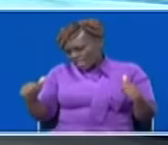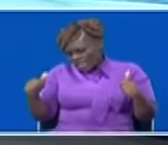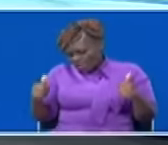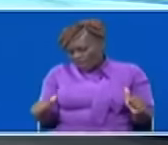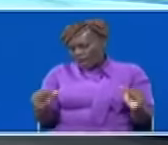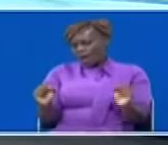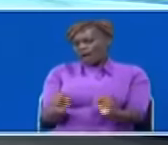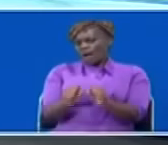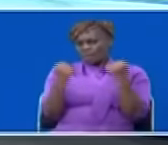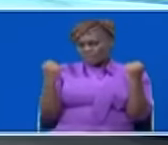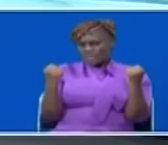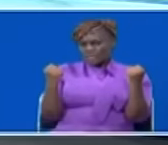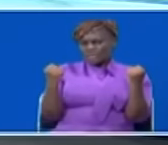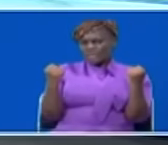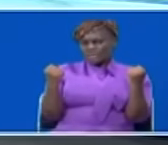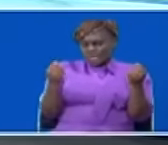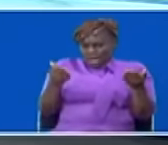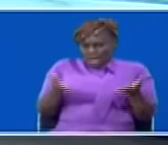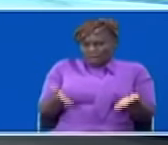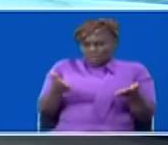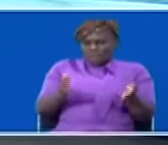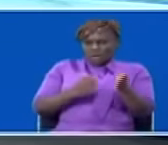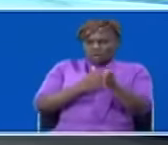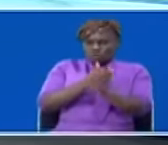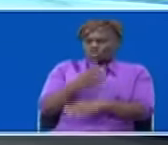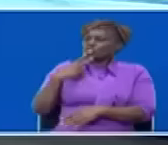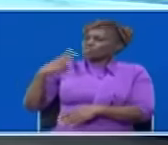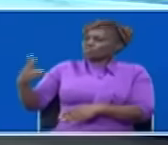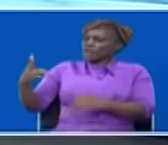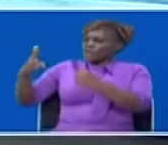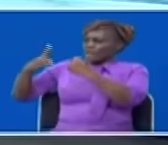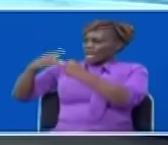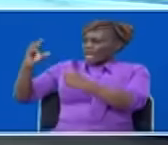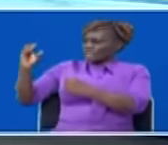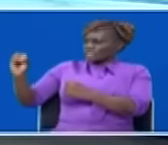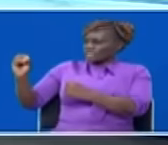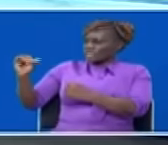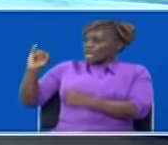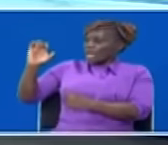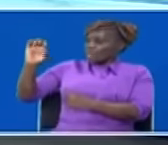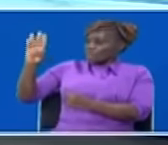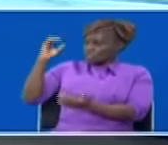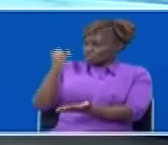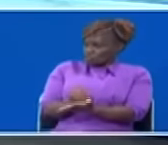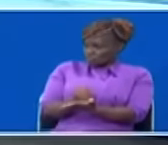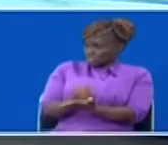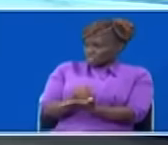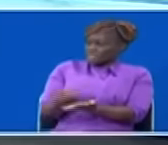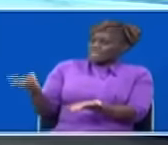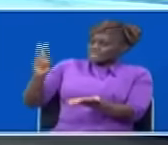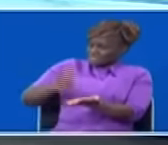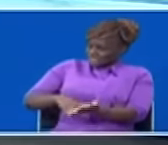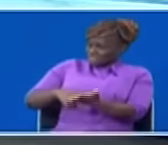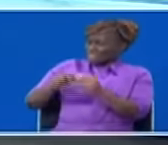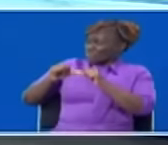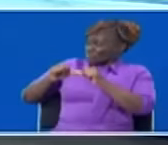that is happening, and it is happening right now across the 290 constituency offices in the country. Voter registration